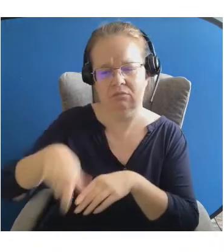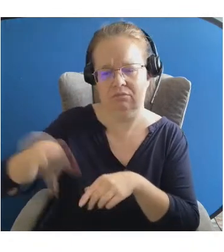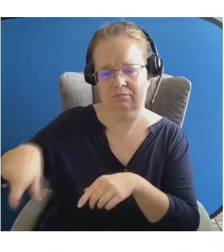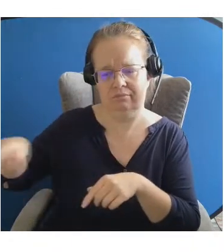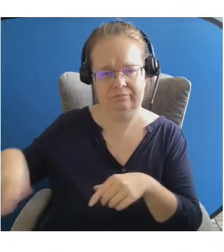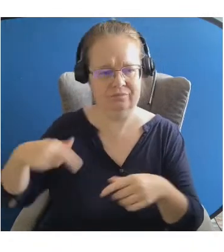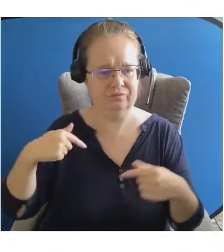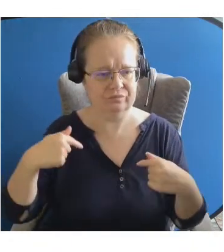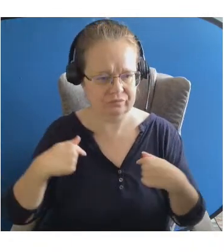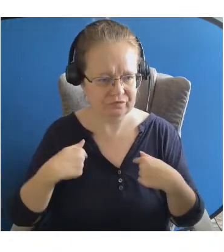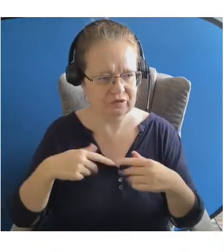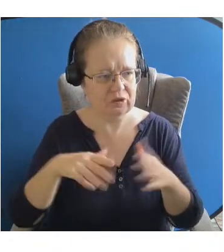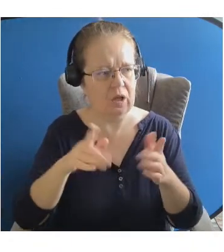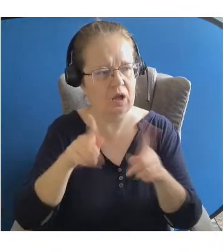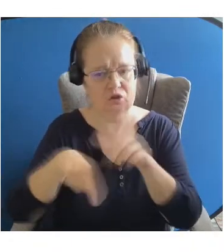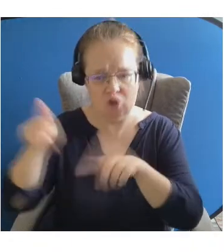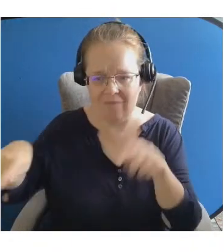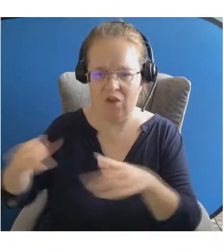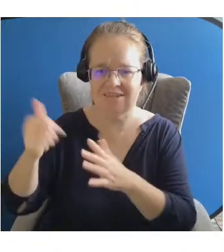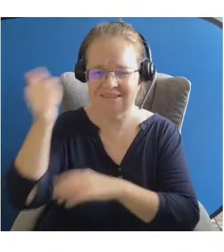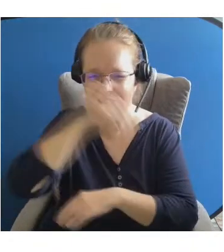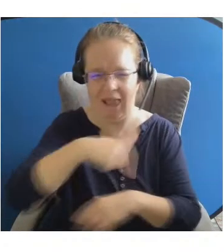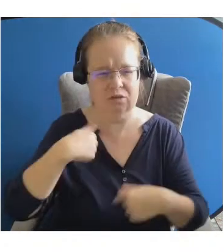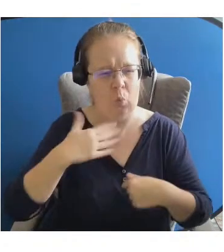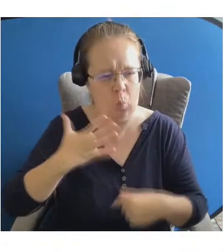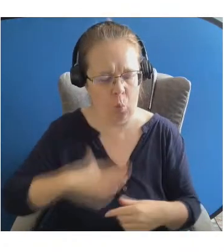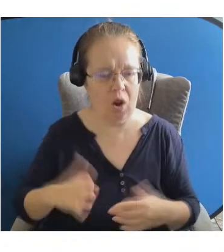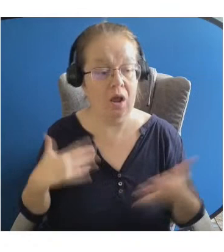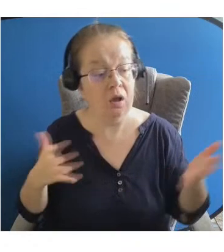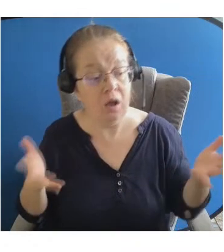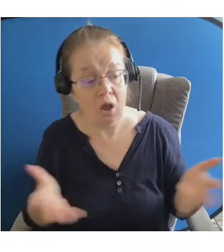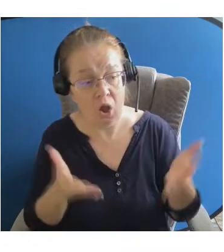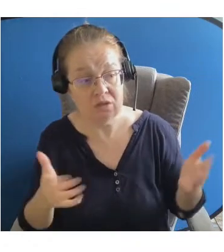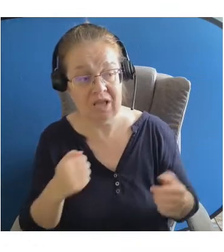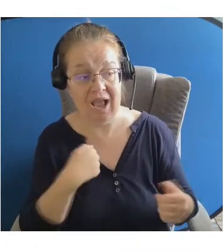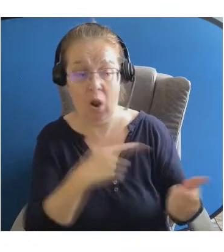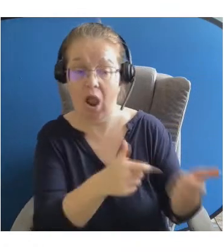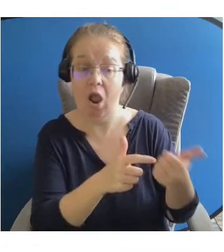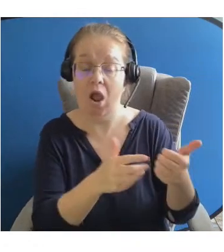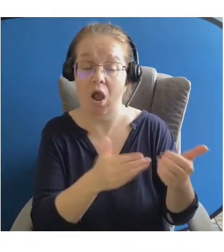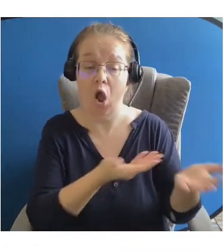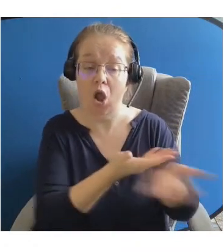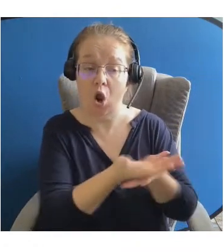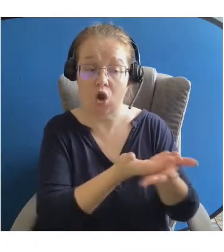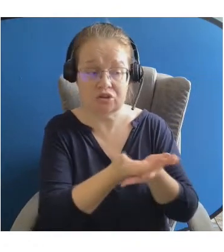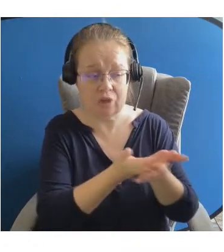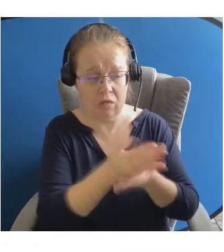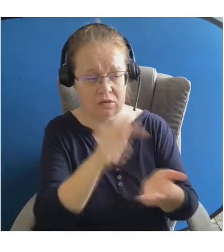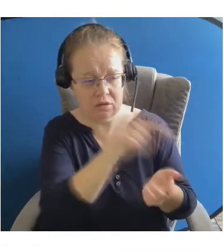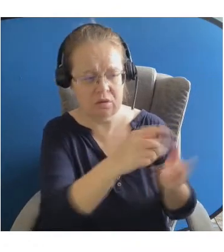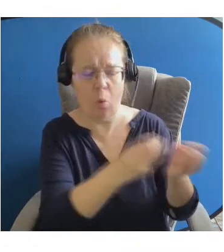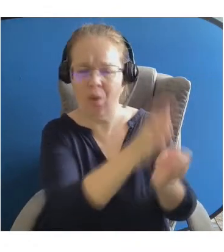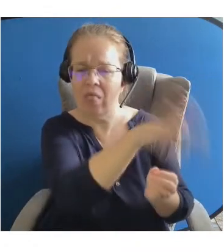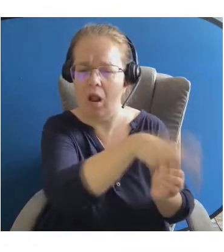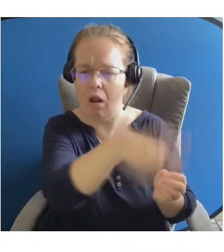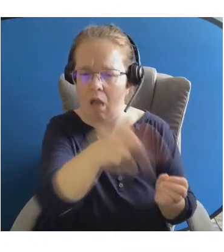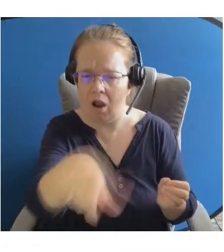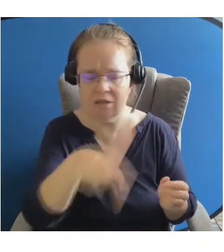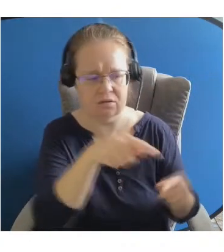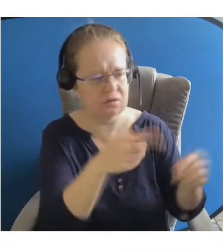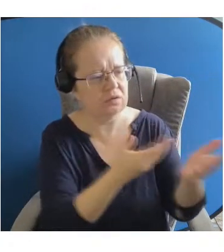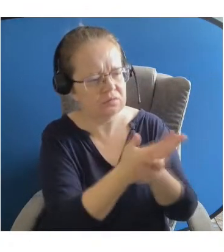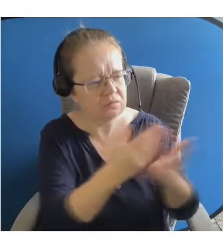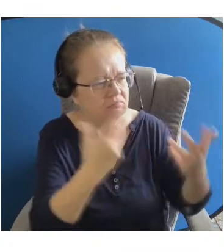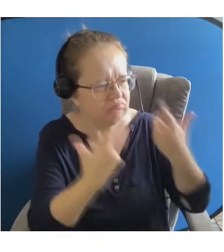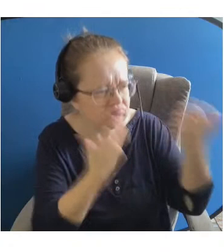hiring of diverse talent. We encourage our consultants to have that dialogue with clients at every part of the search